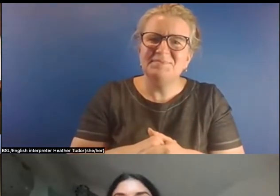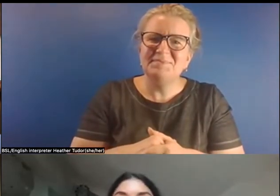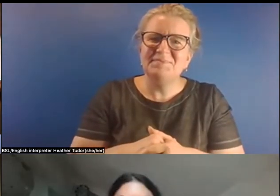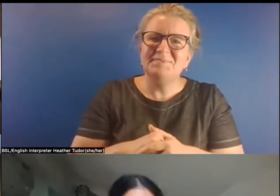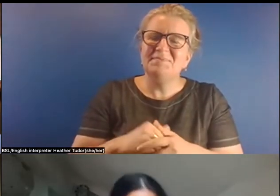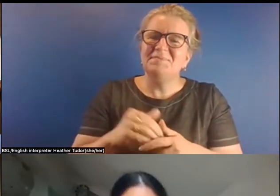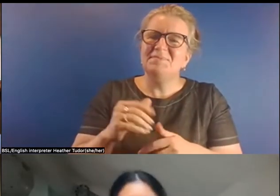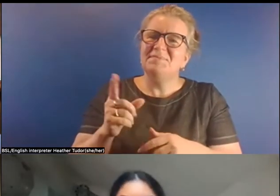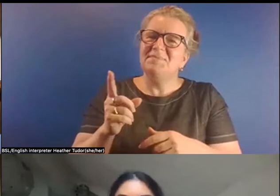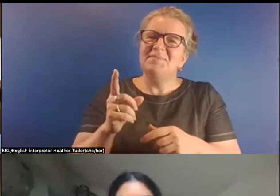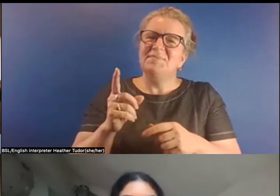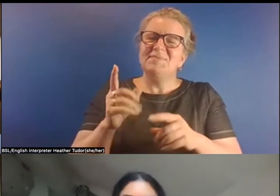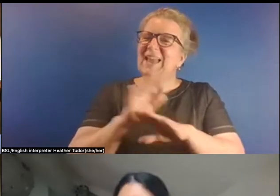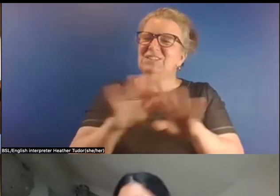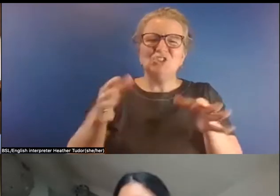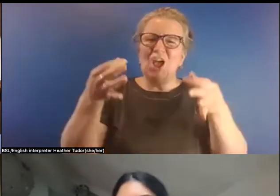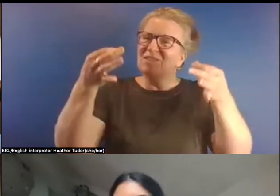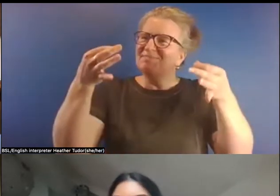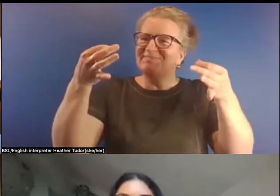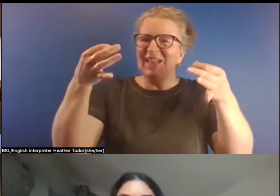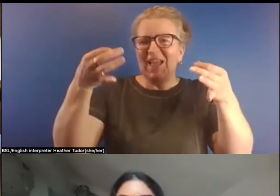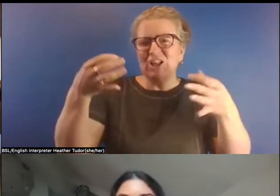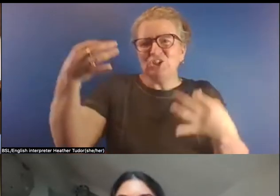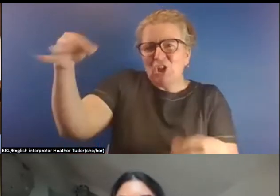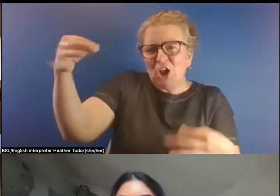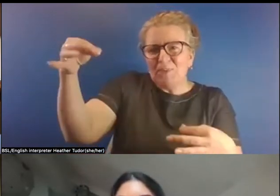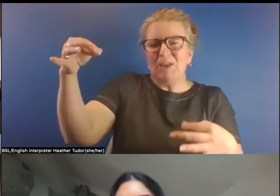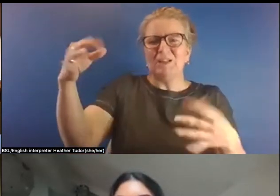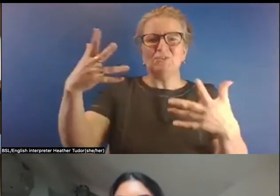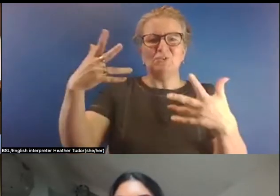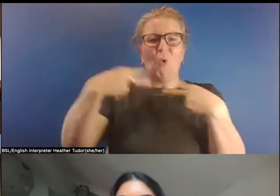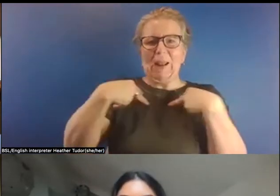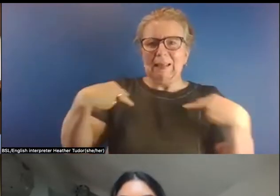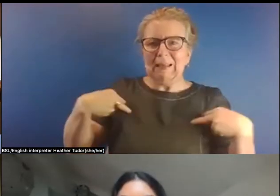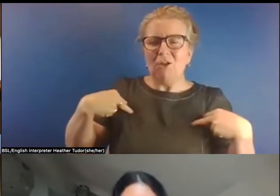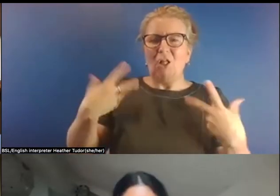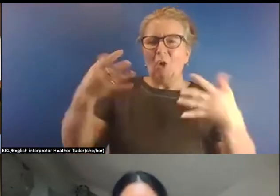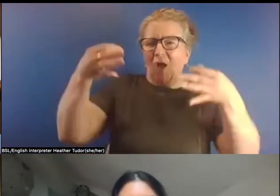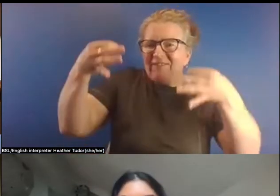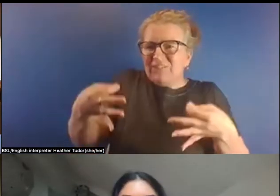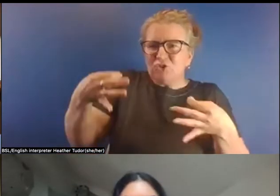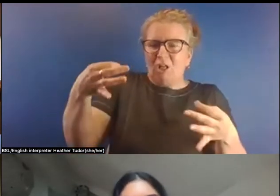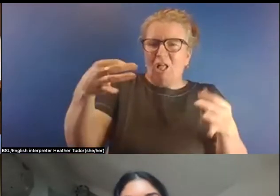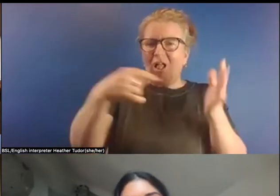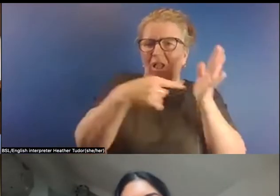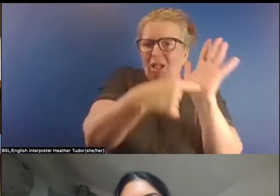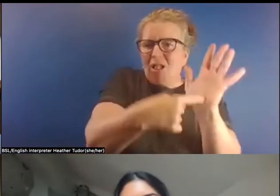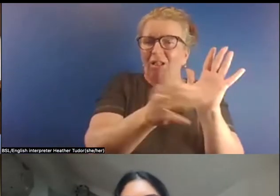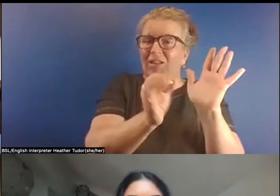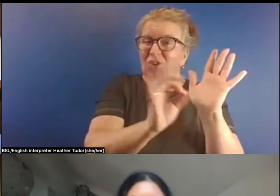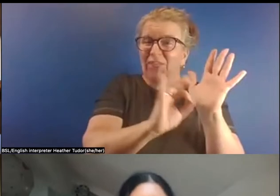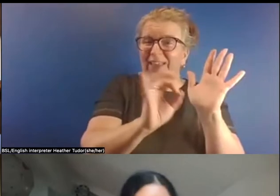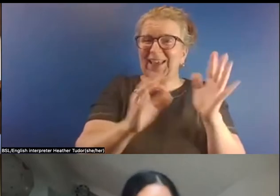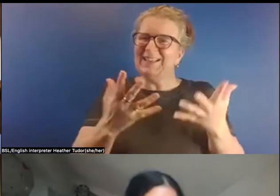something that's been written down, like it's not an official document or like a legal thing. It's just a sort of social structure, social hierarchy that